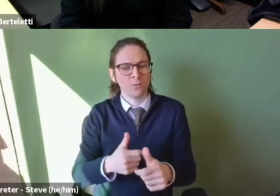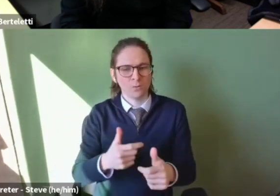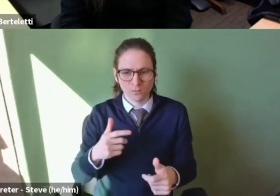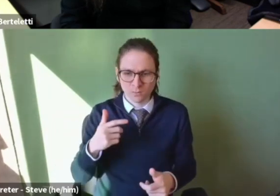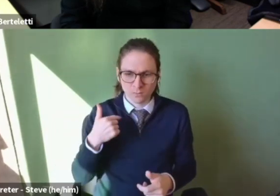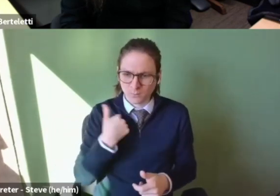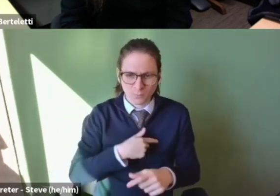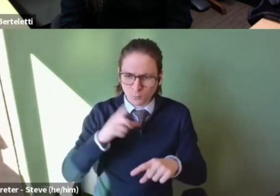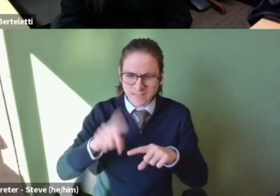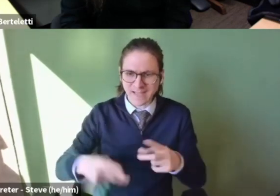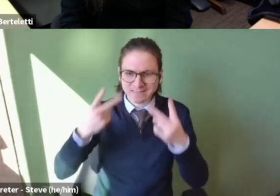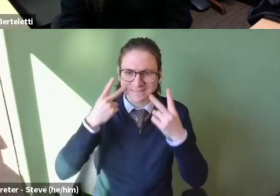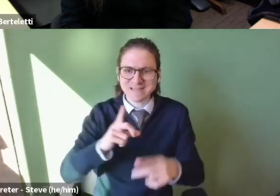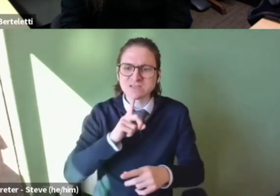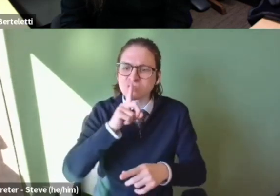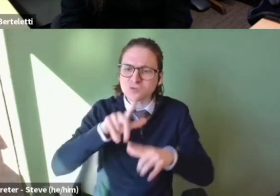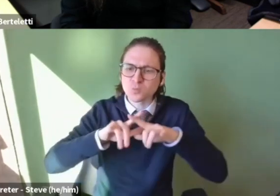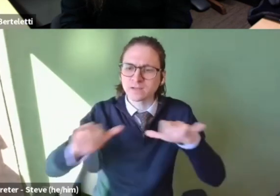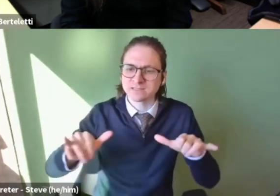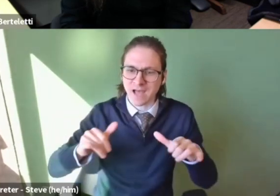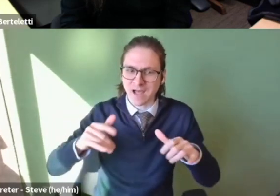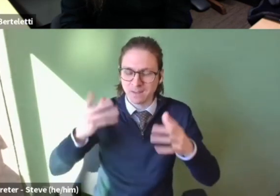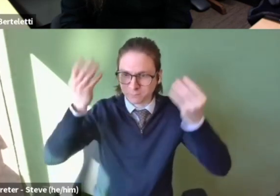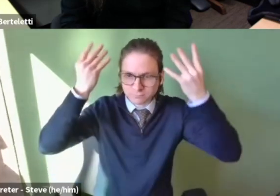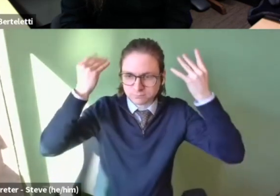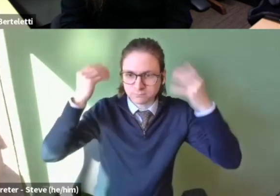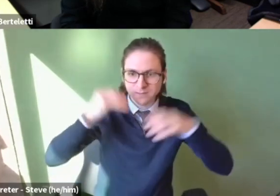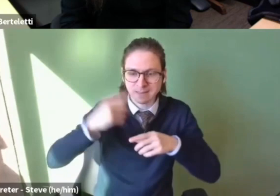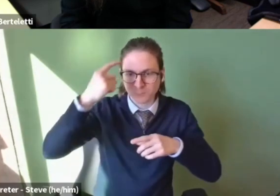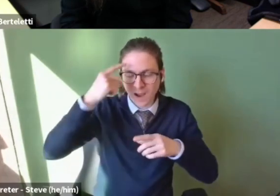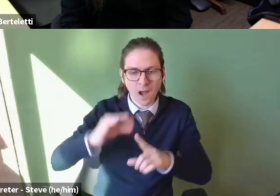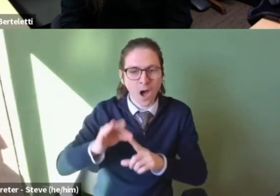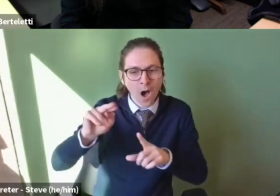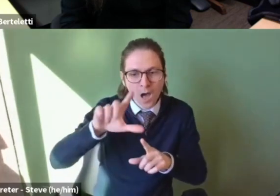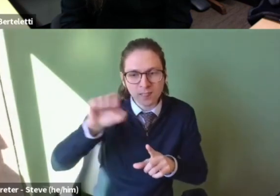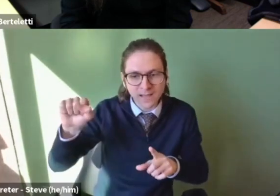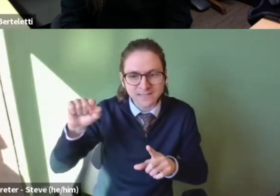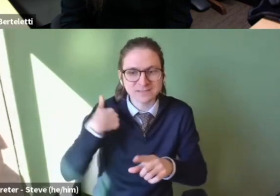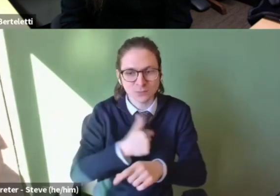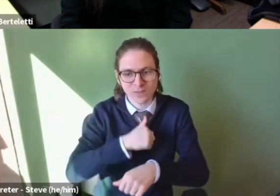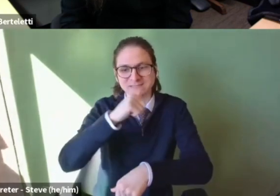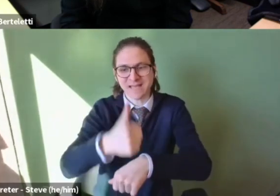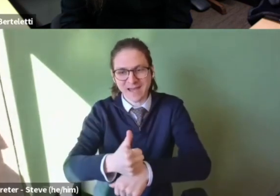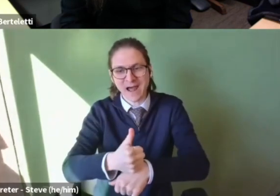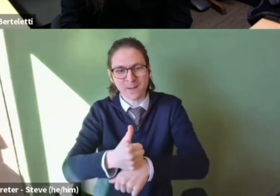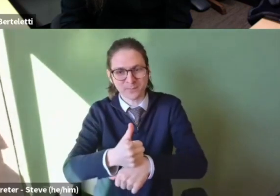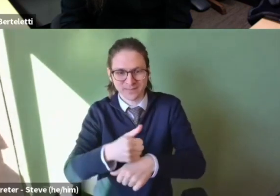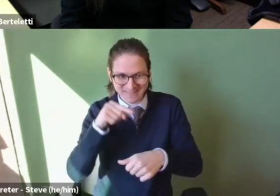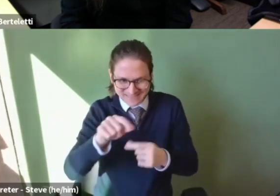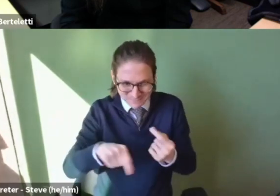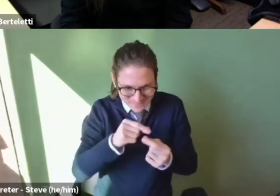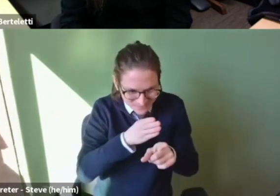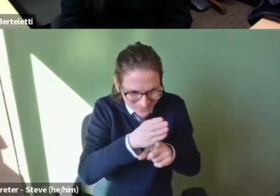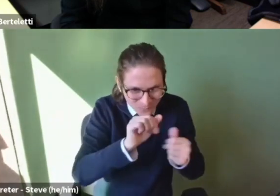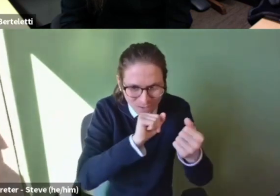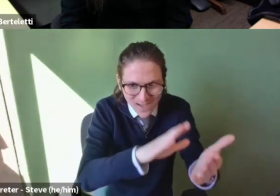dynamic fluctuations of these networks in a person unless we do it this way. And they're like, oh, you know what I mean? So we often have a